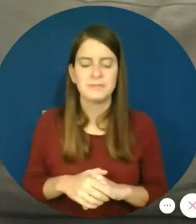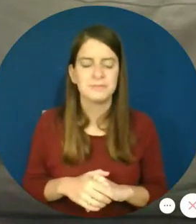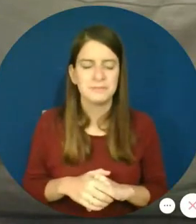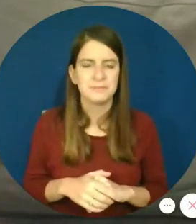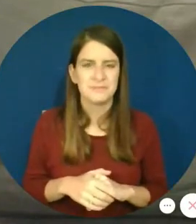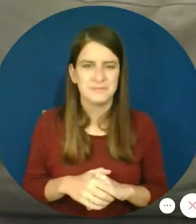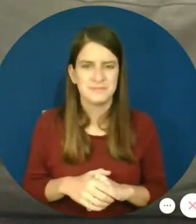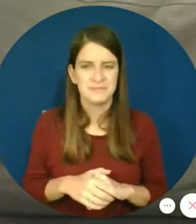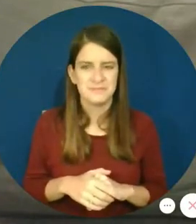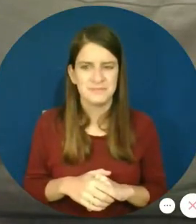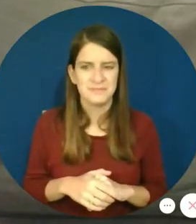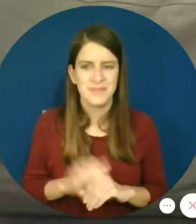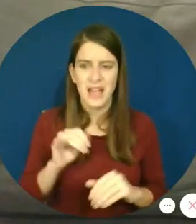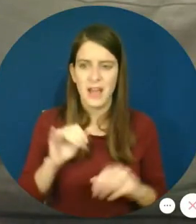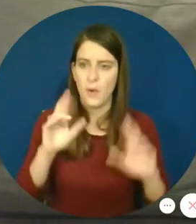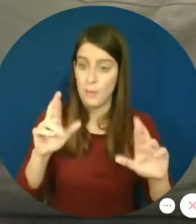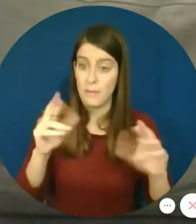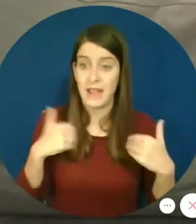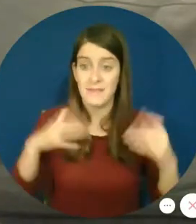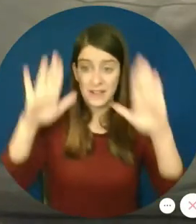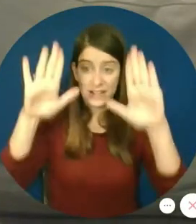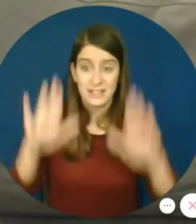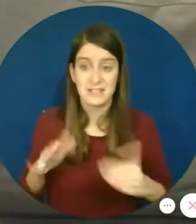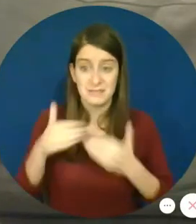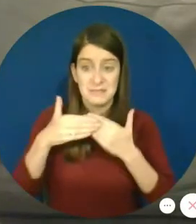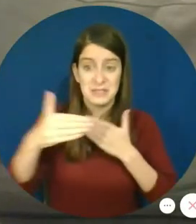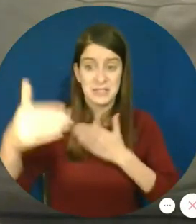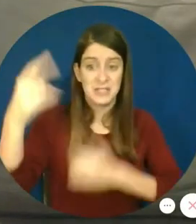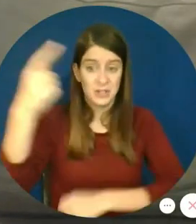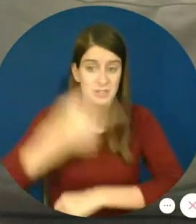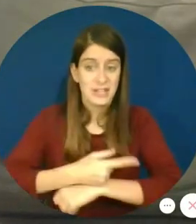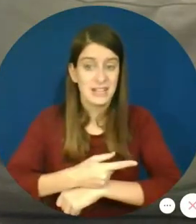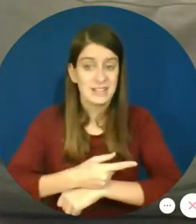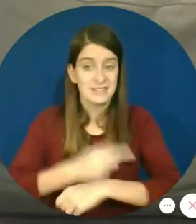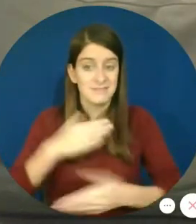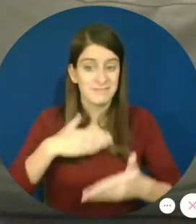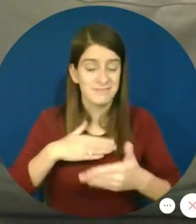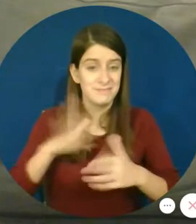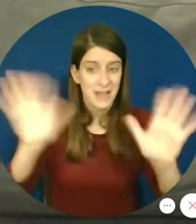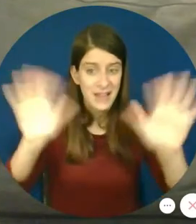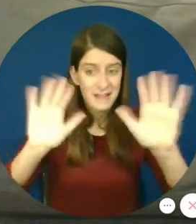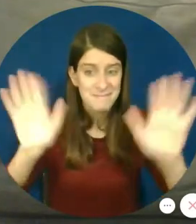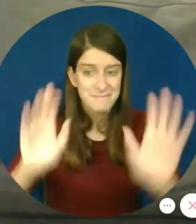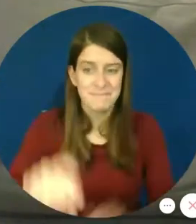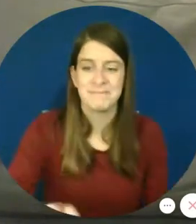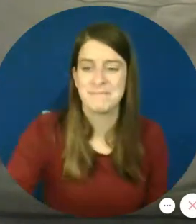hope you have a fabulous rest of your day. And until next time, take care.